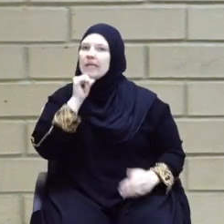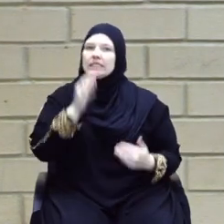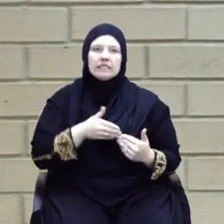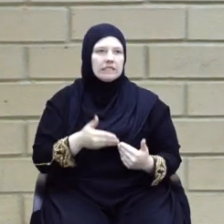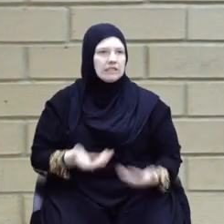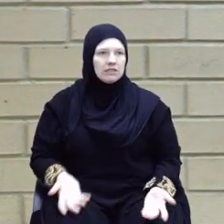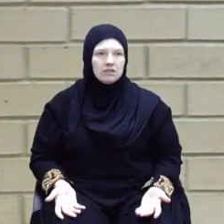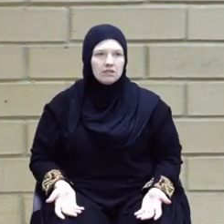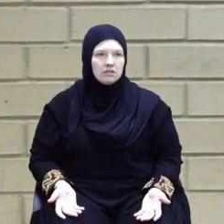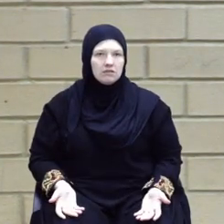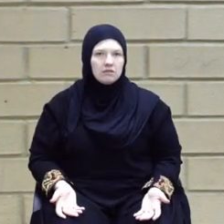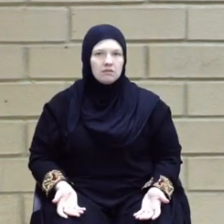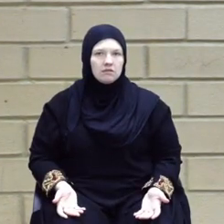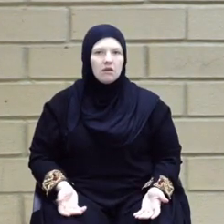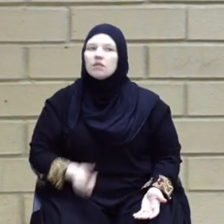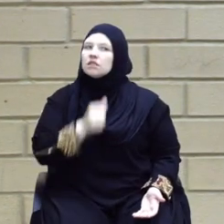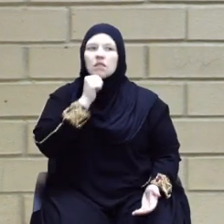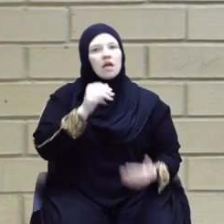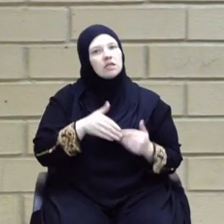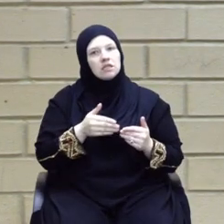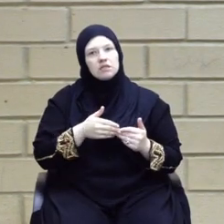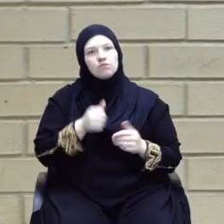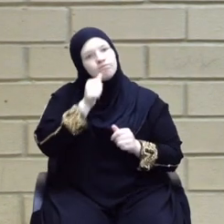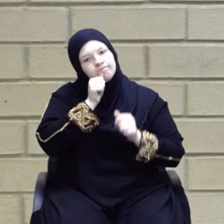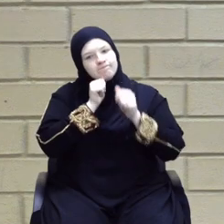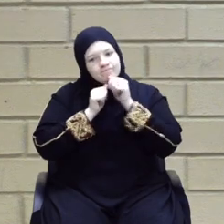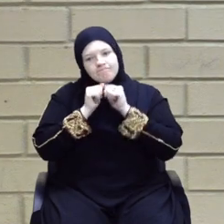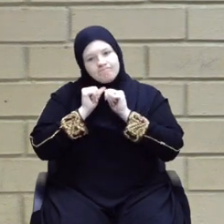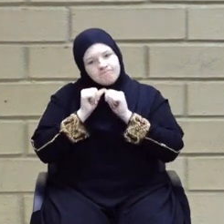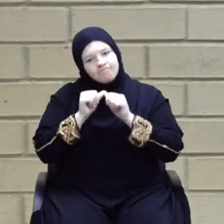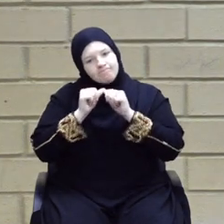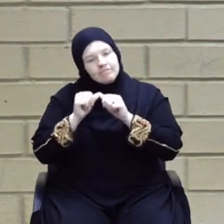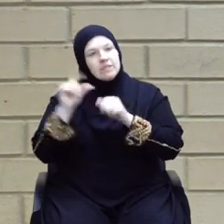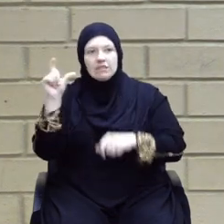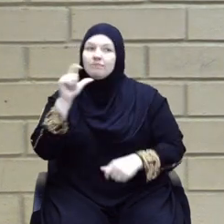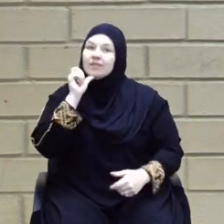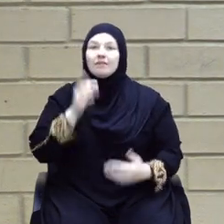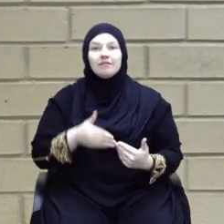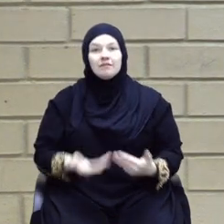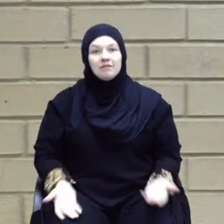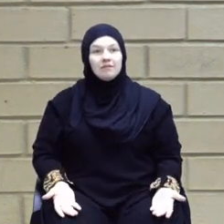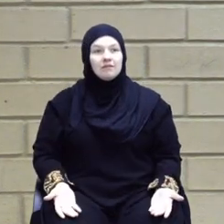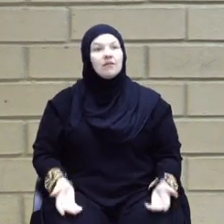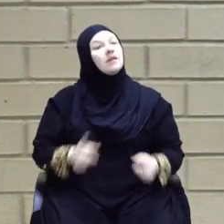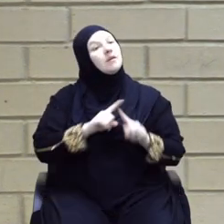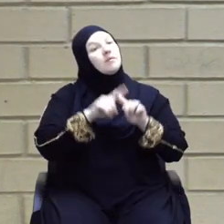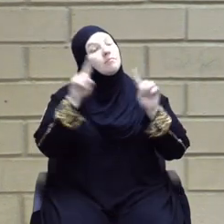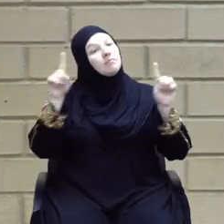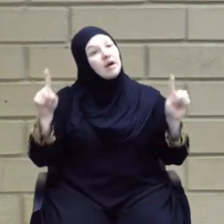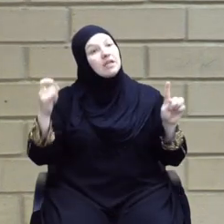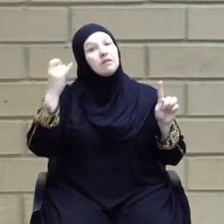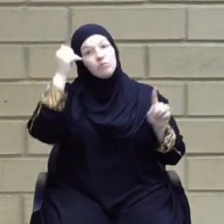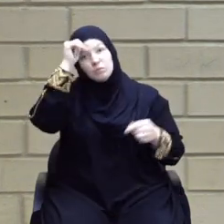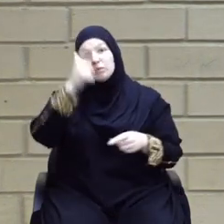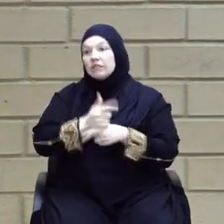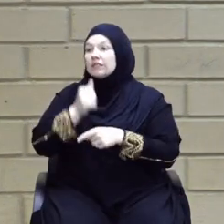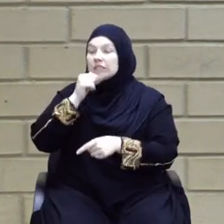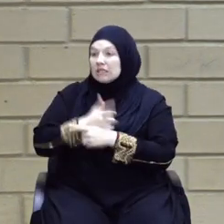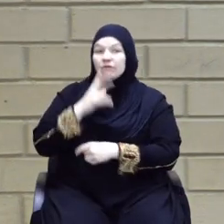It's not very easy to be a Muslim. Brothers and sisters, if you look around you today,